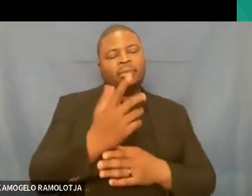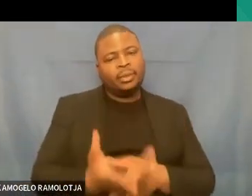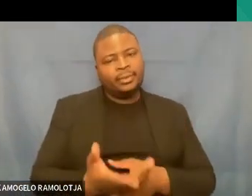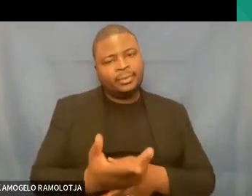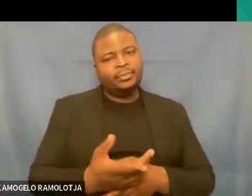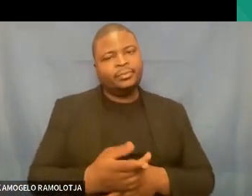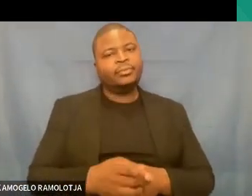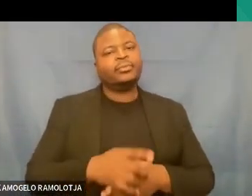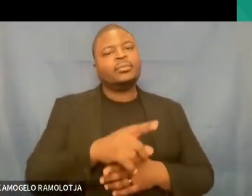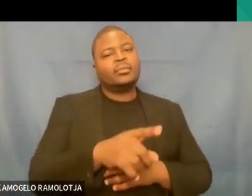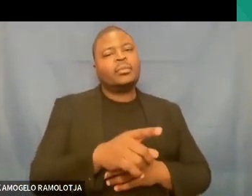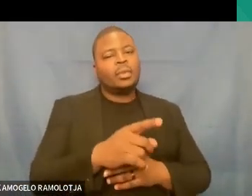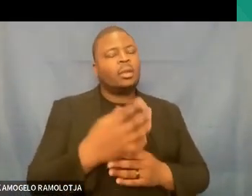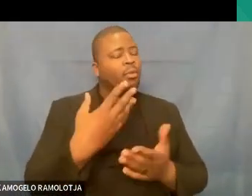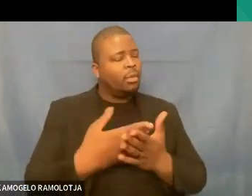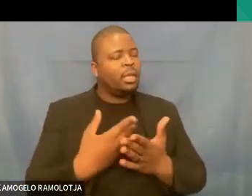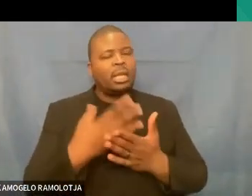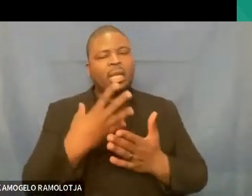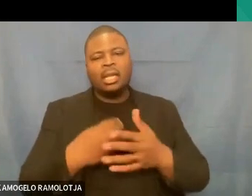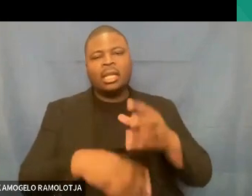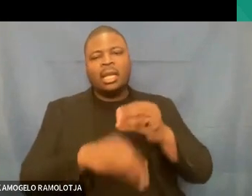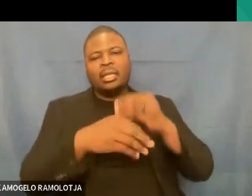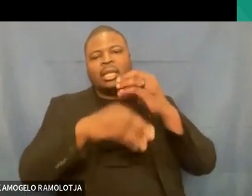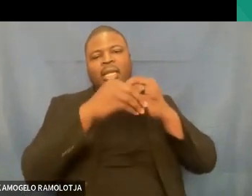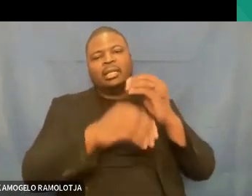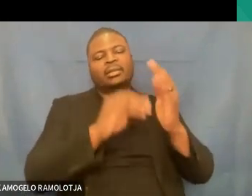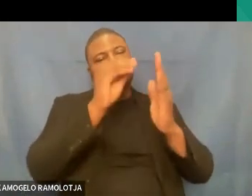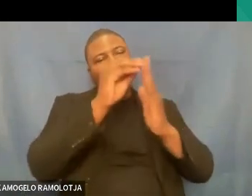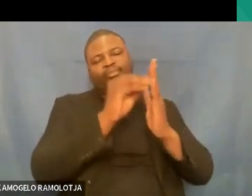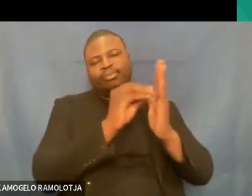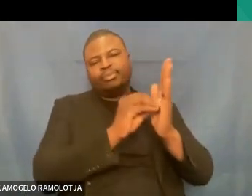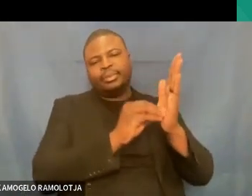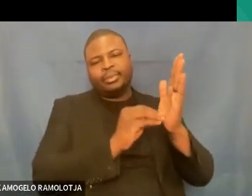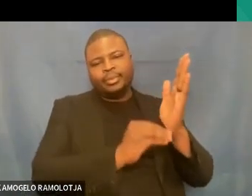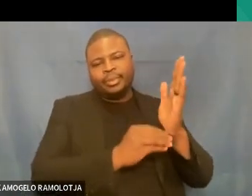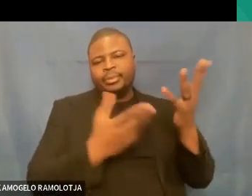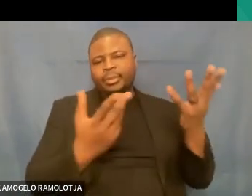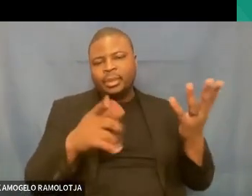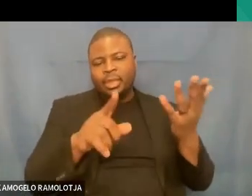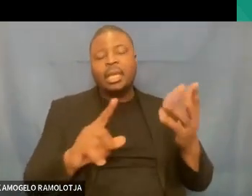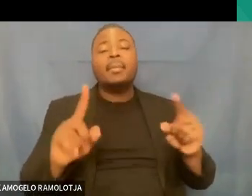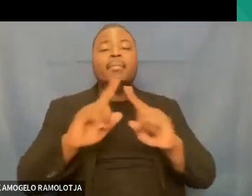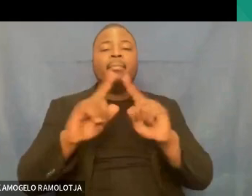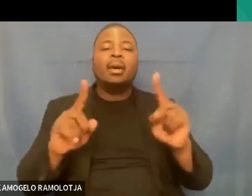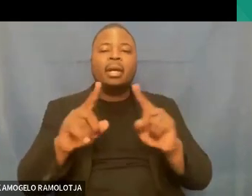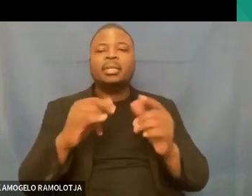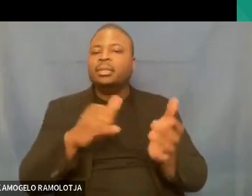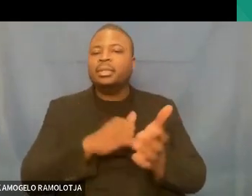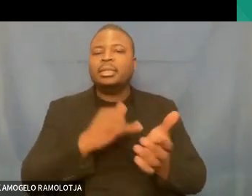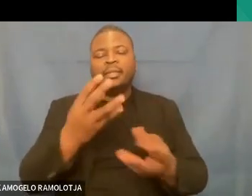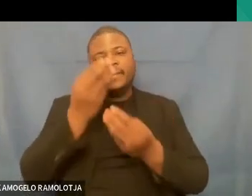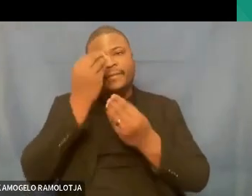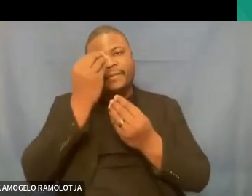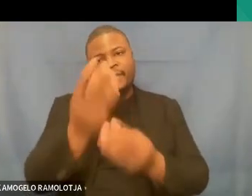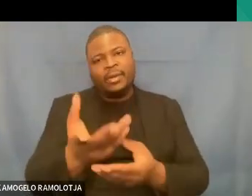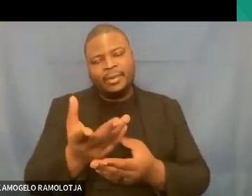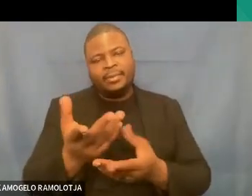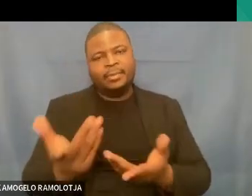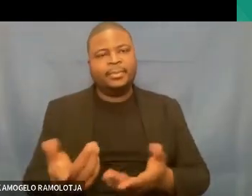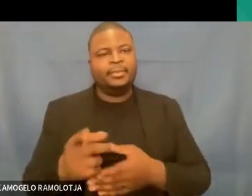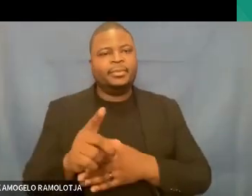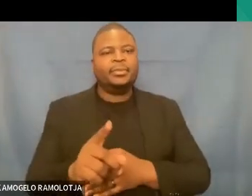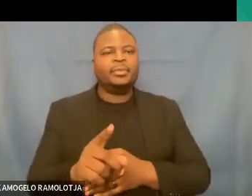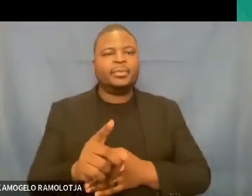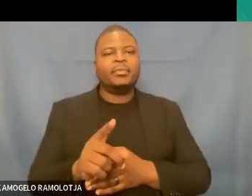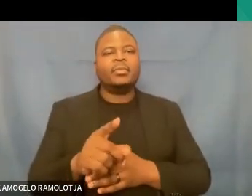obviously we could list and list forever, but I think, just the fact that we